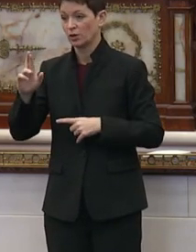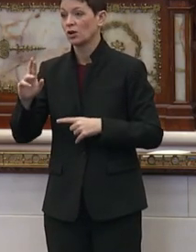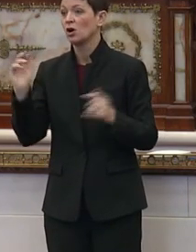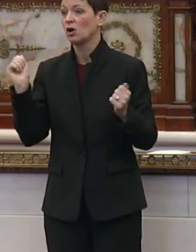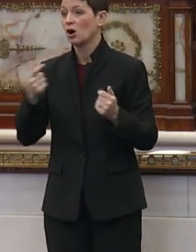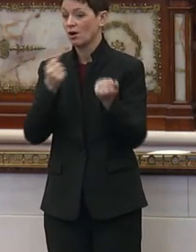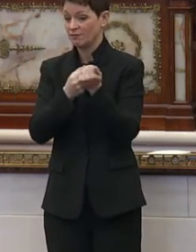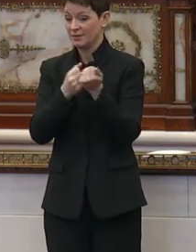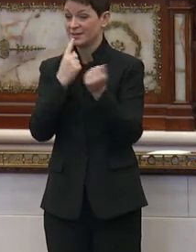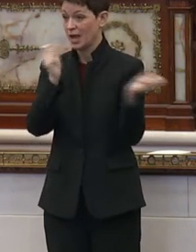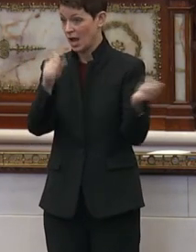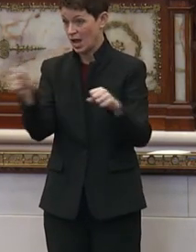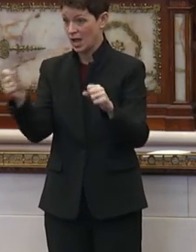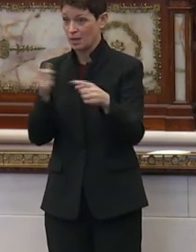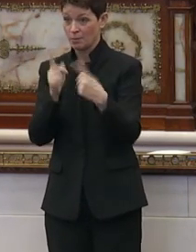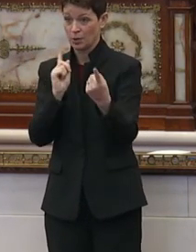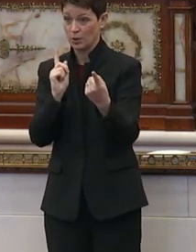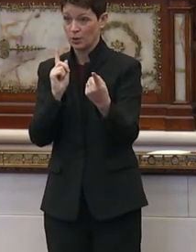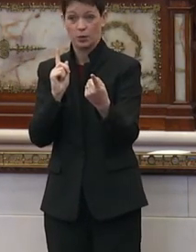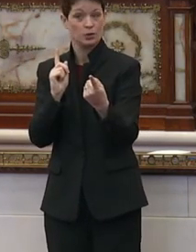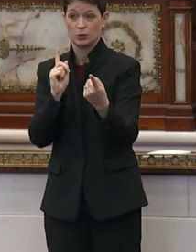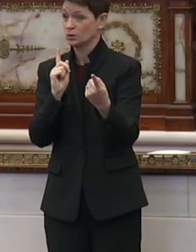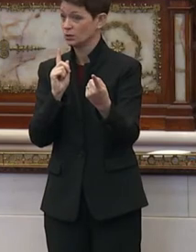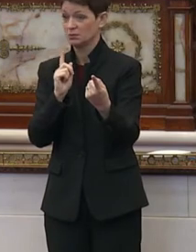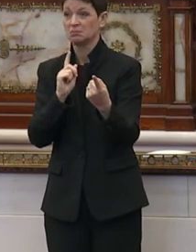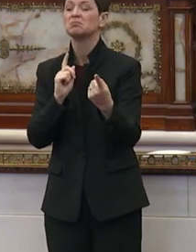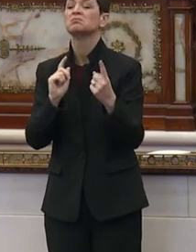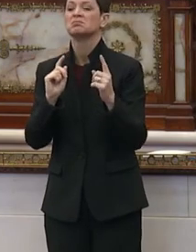by saying aye. Aye. Aye.